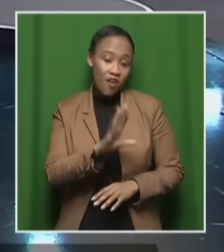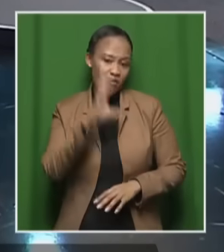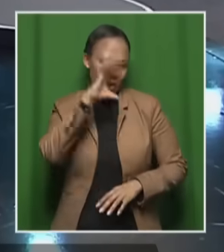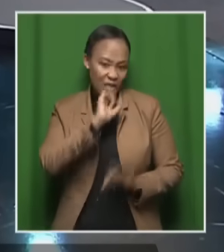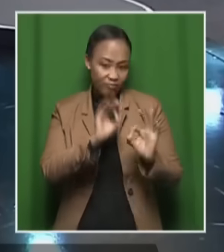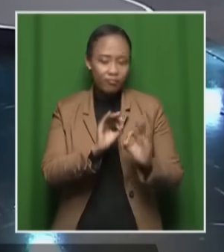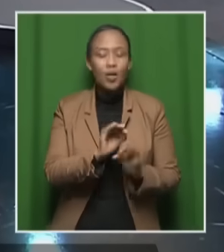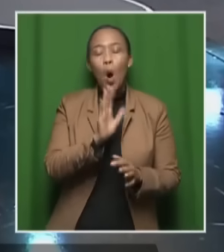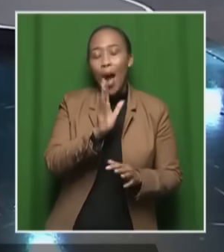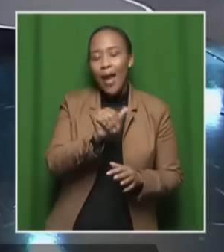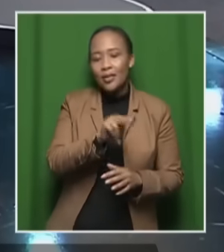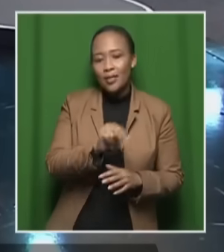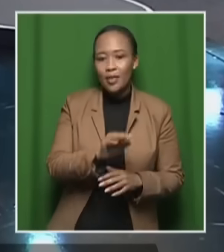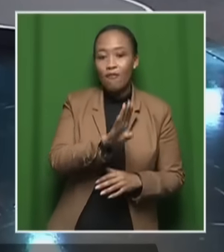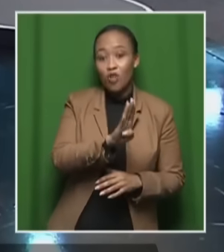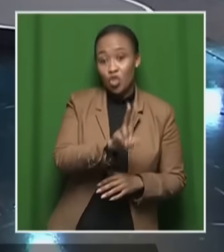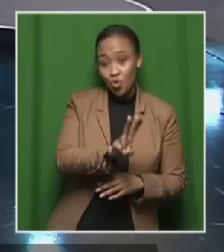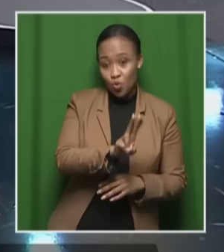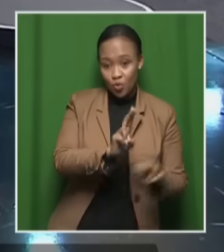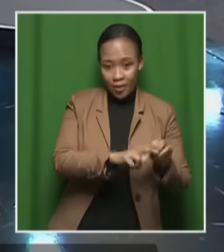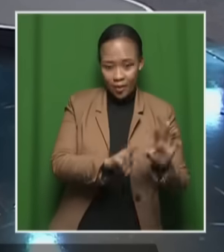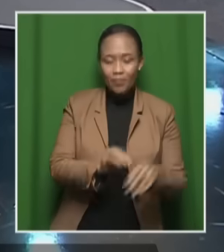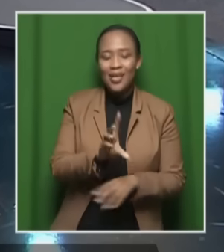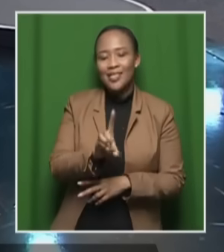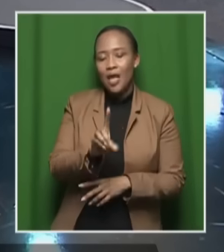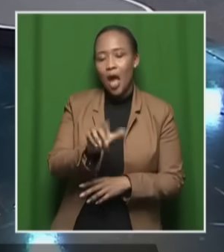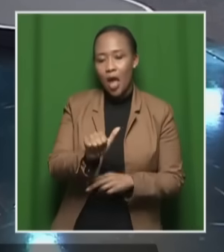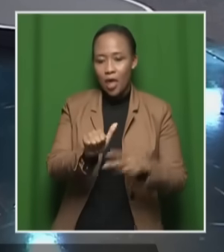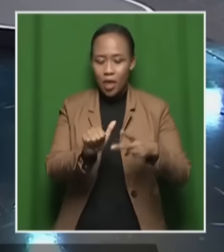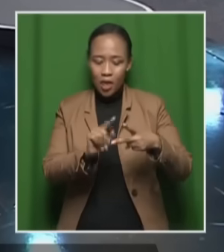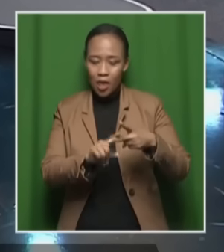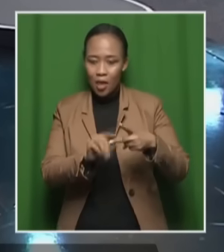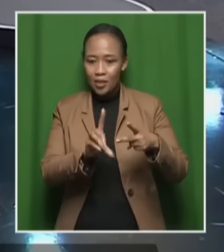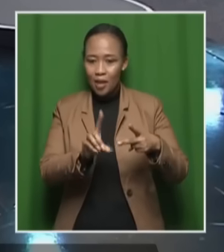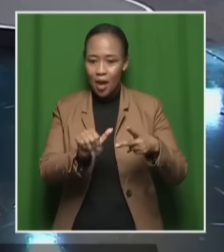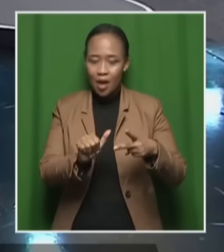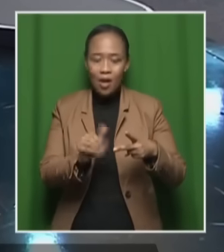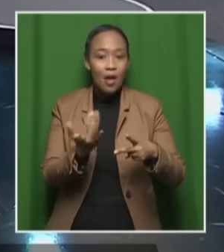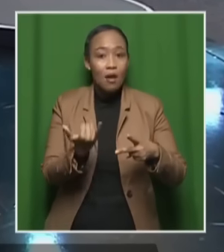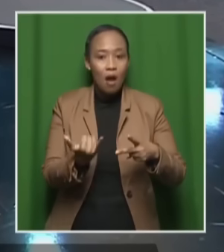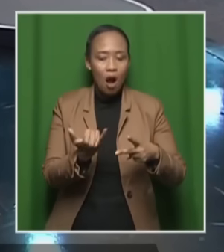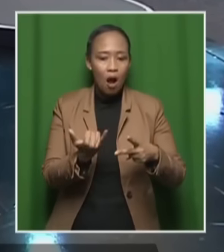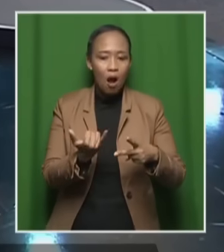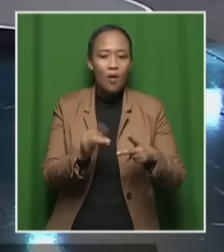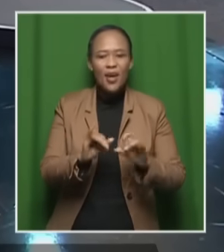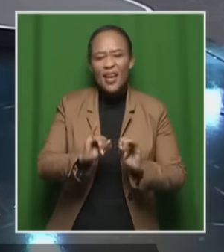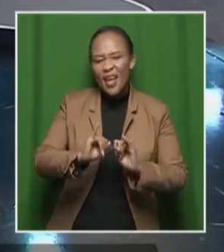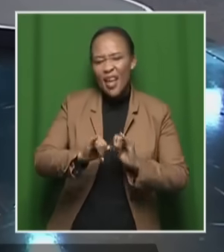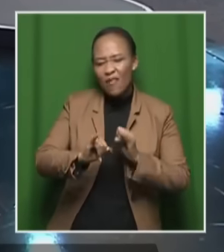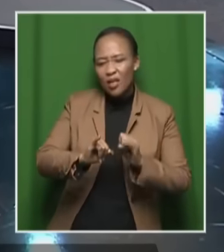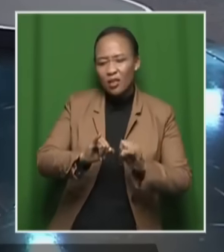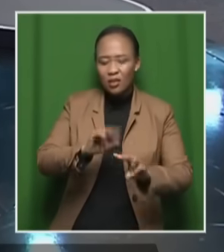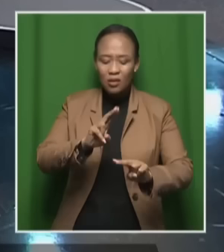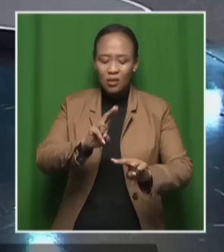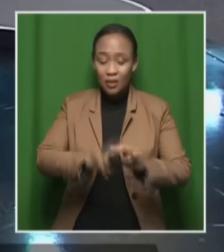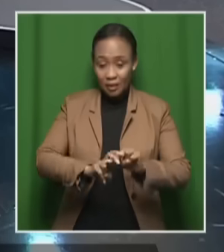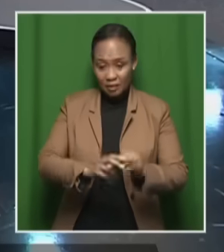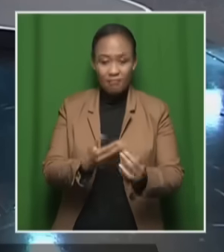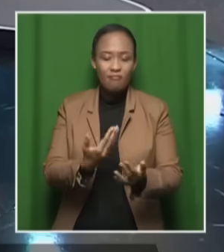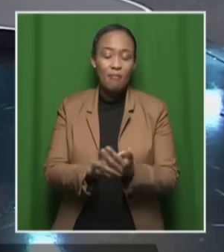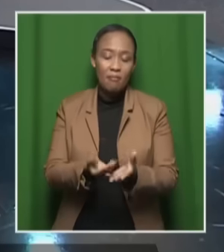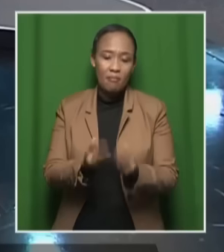correct. Then for DA, at this moment it's looking at 11 out of the 72.